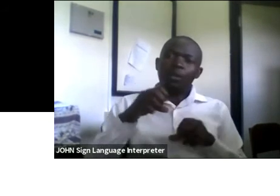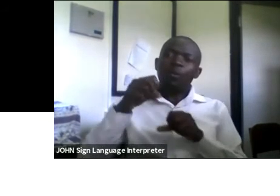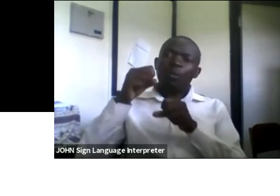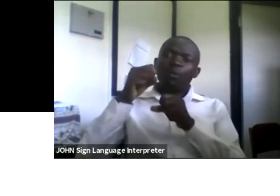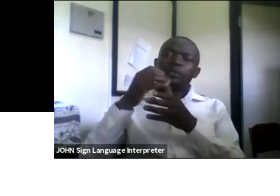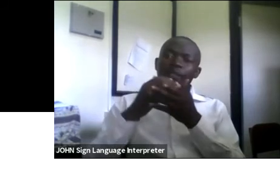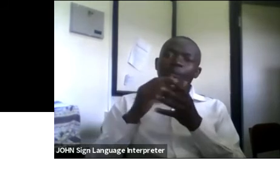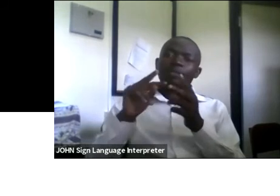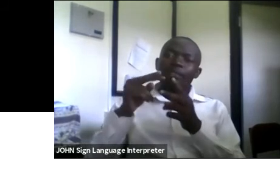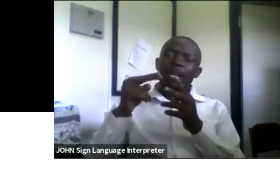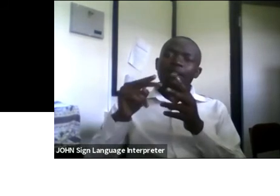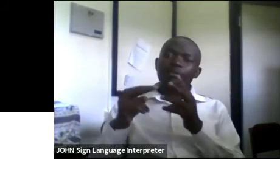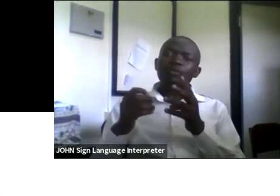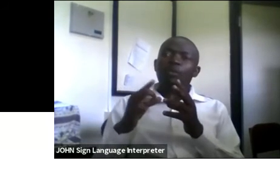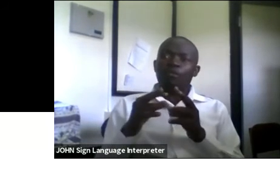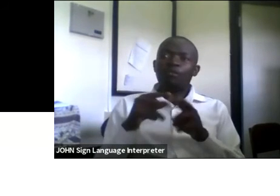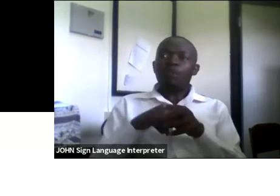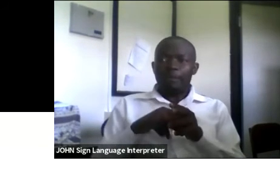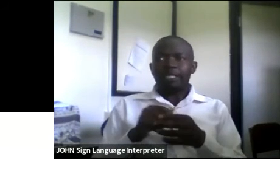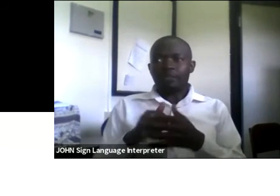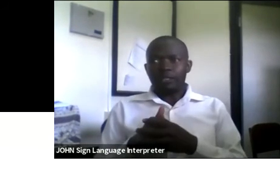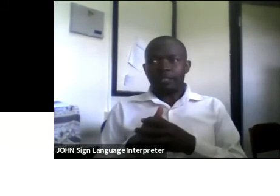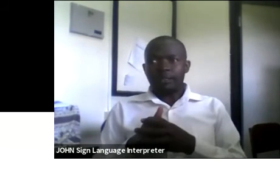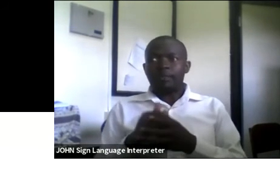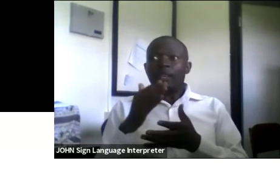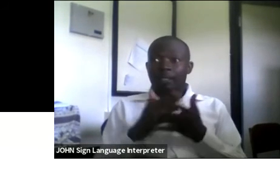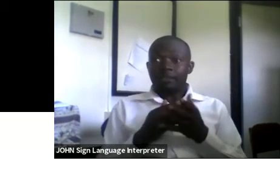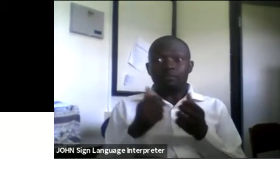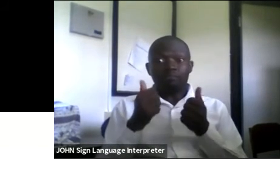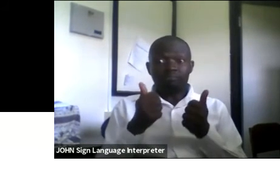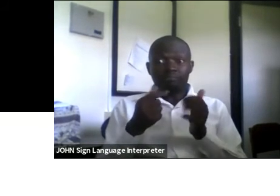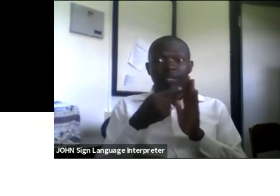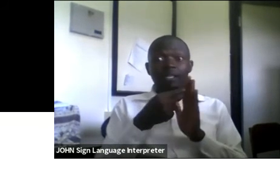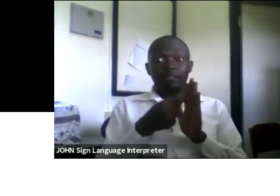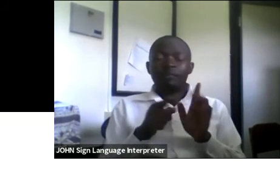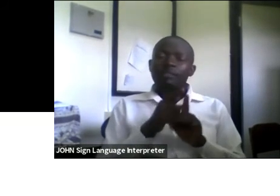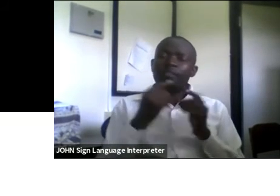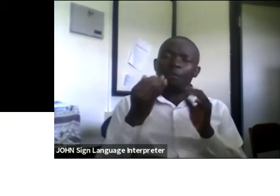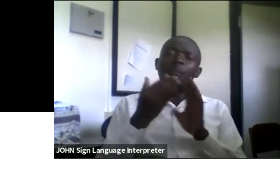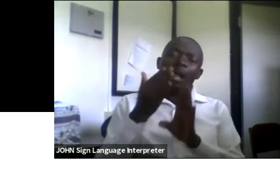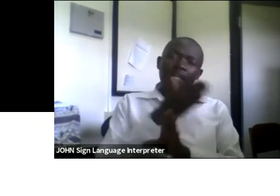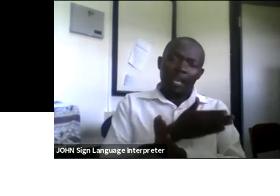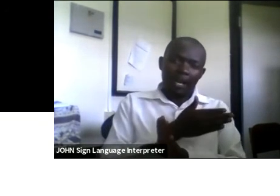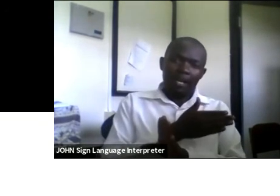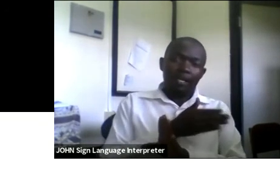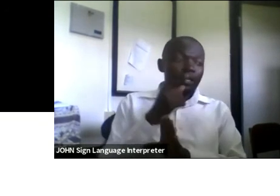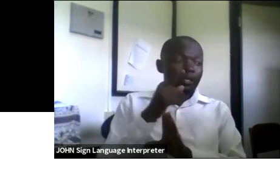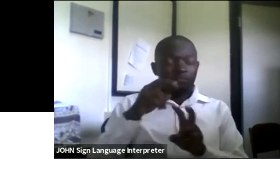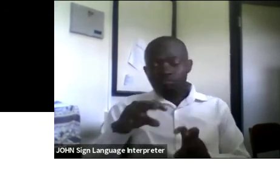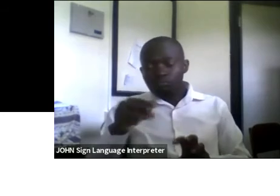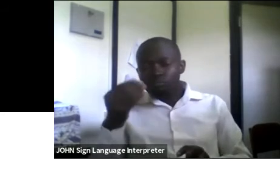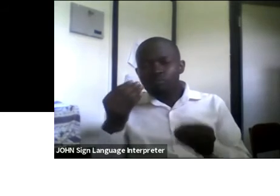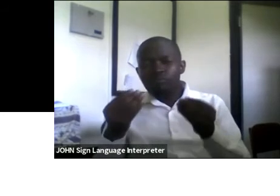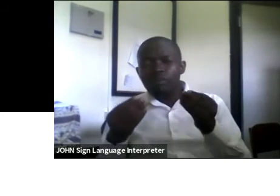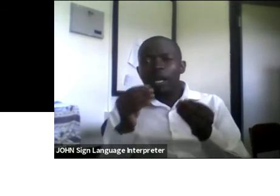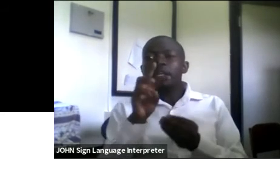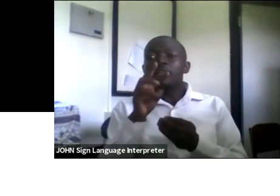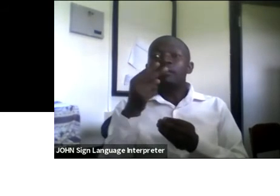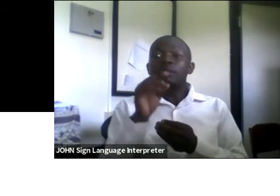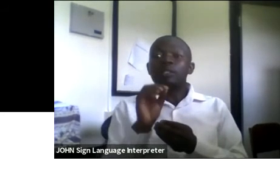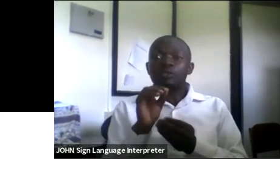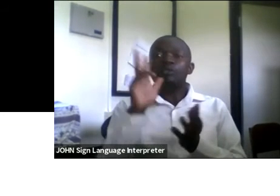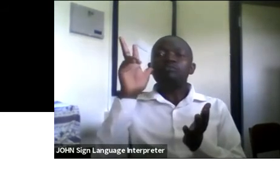of rehabilitation. And some good examples, like as I said earlier, was found in WHO has endorsed